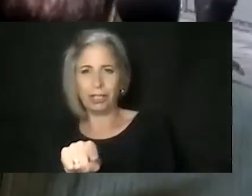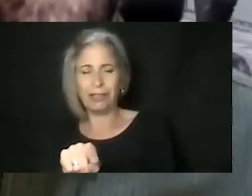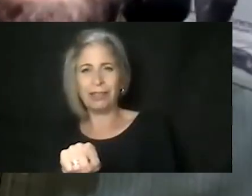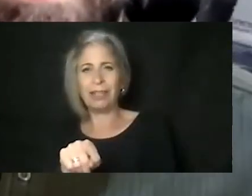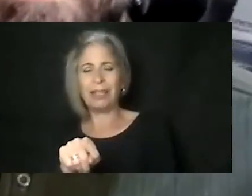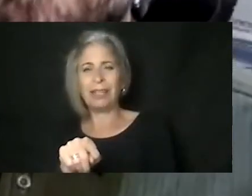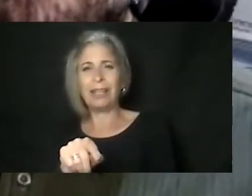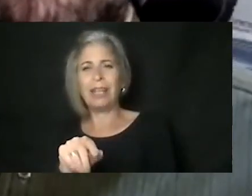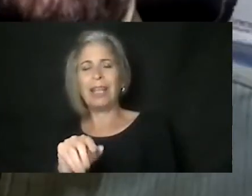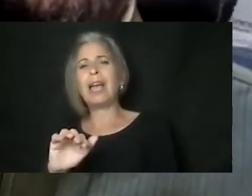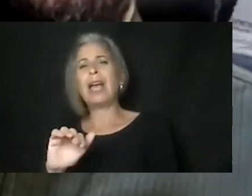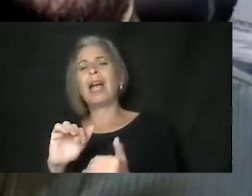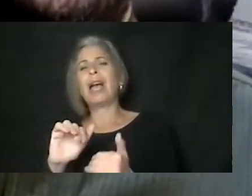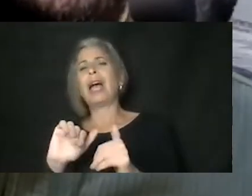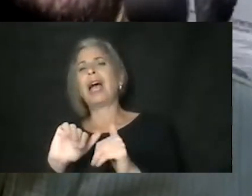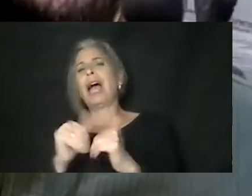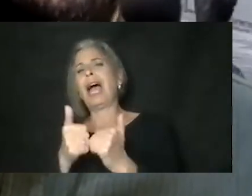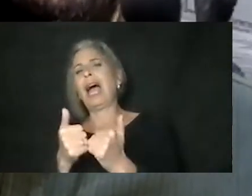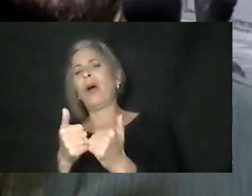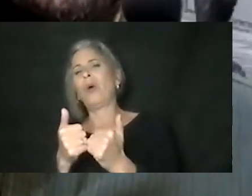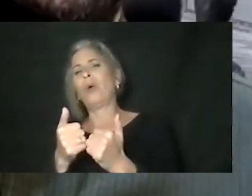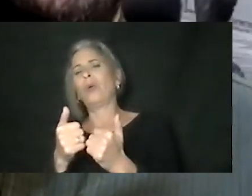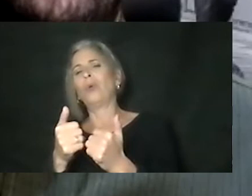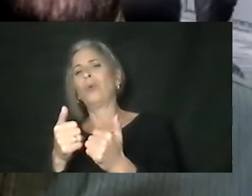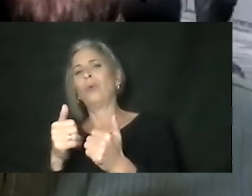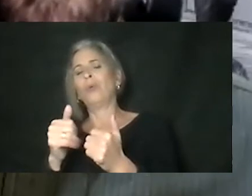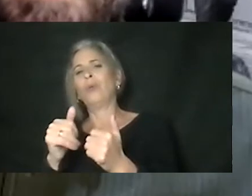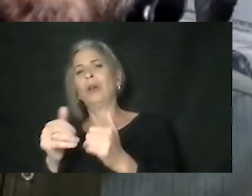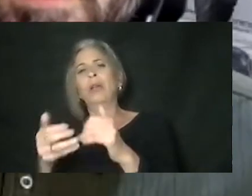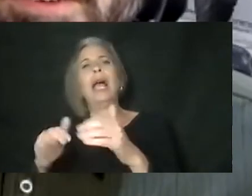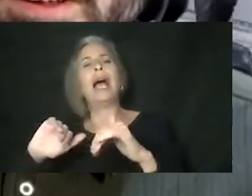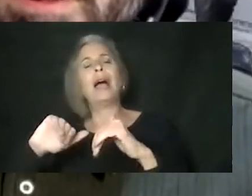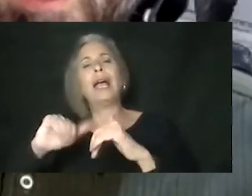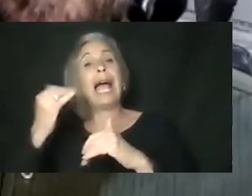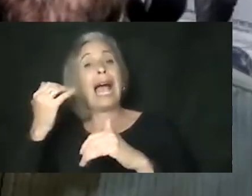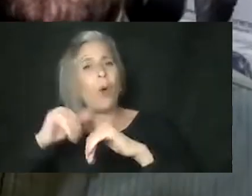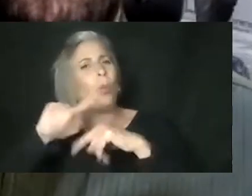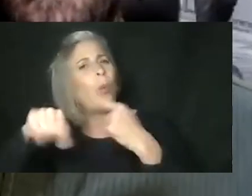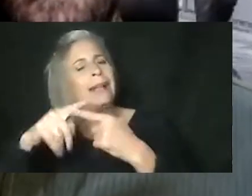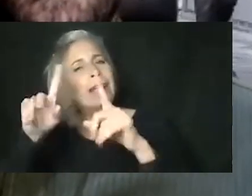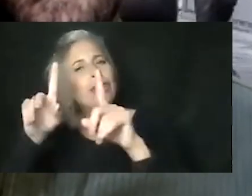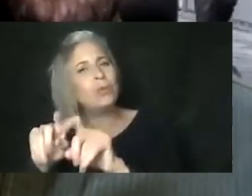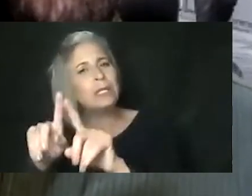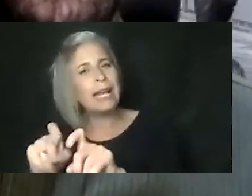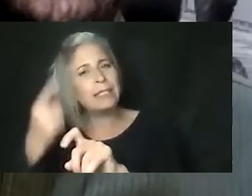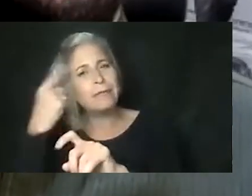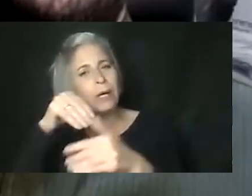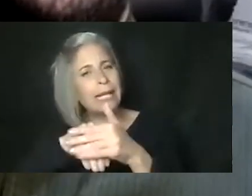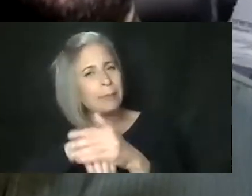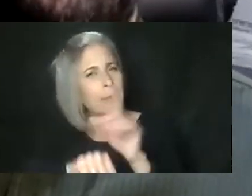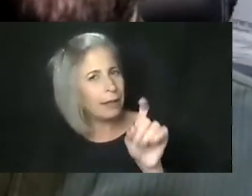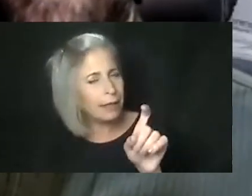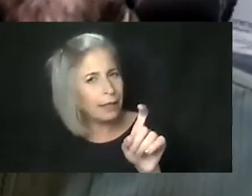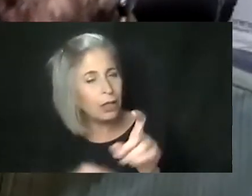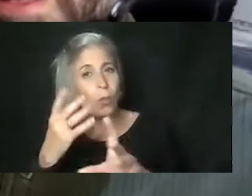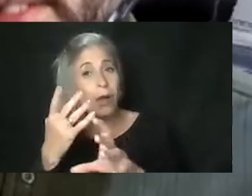something need to be before it can be tested for accessibility, or before you can start to talk about accessibility? And you want to get that